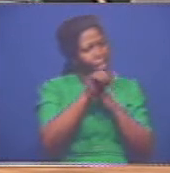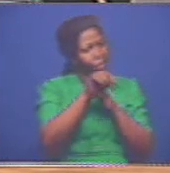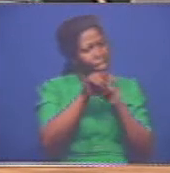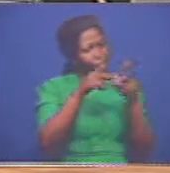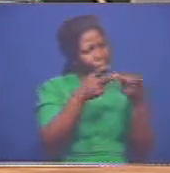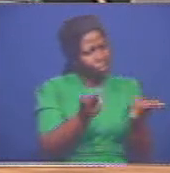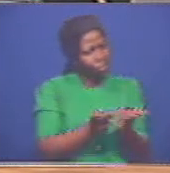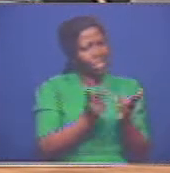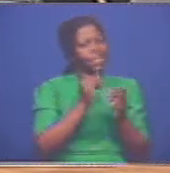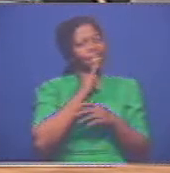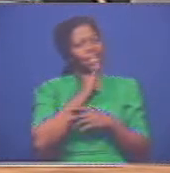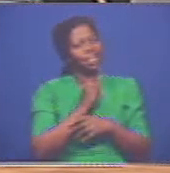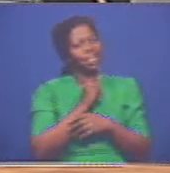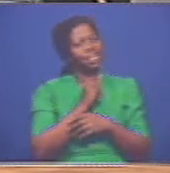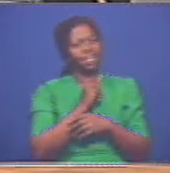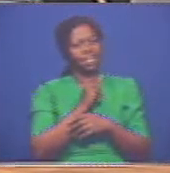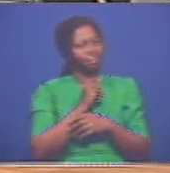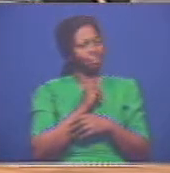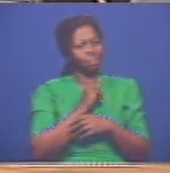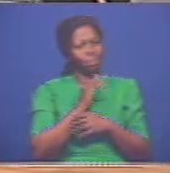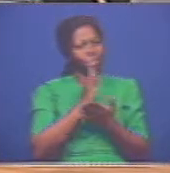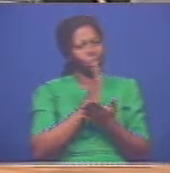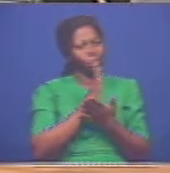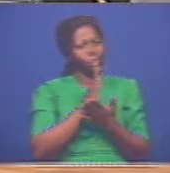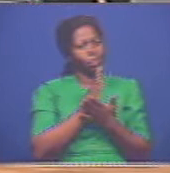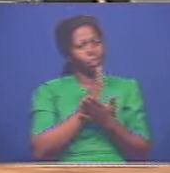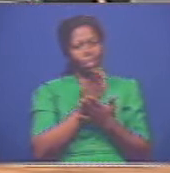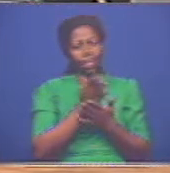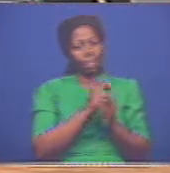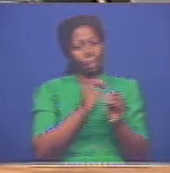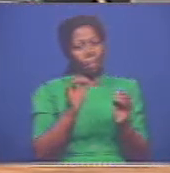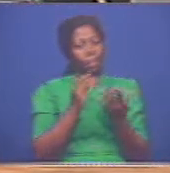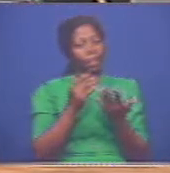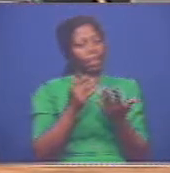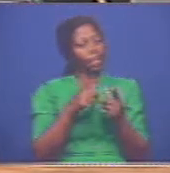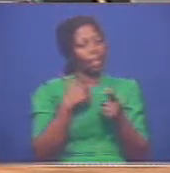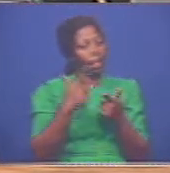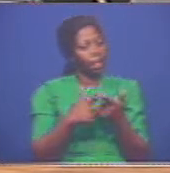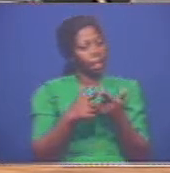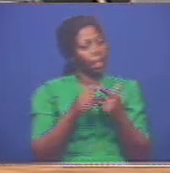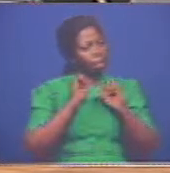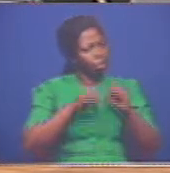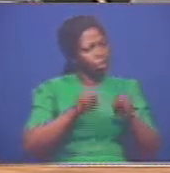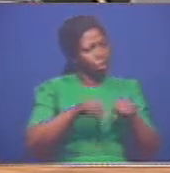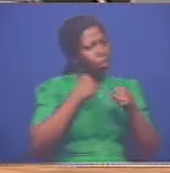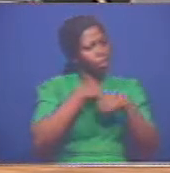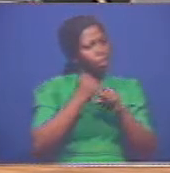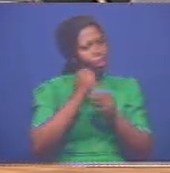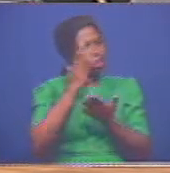places is completely non-existent. Yeah. How then do we ensure that we